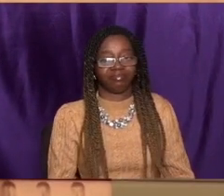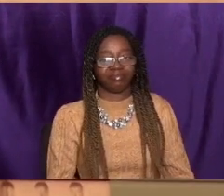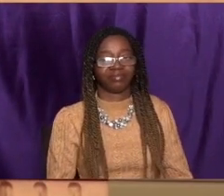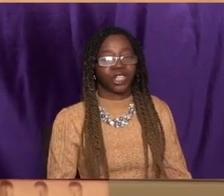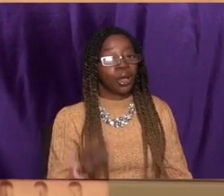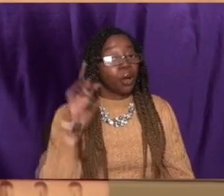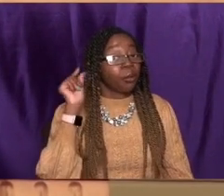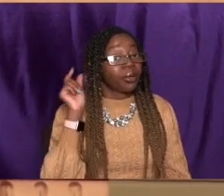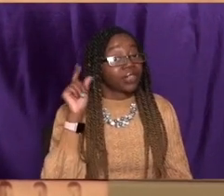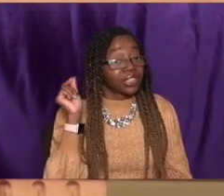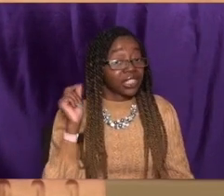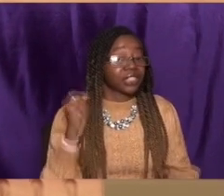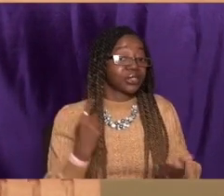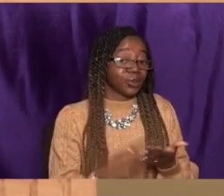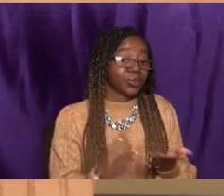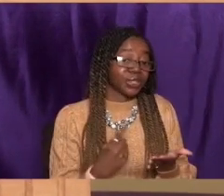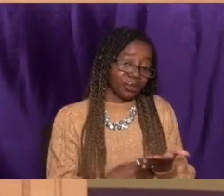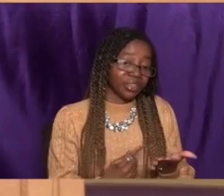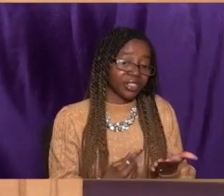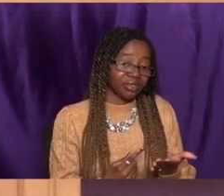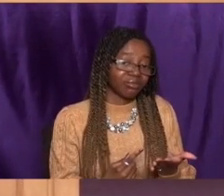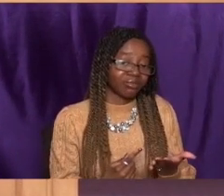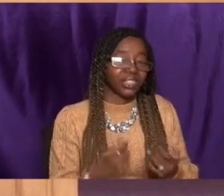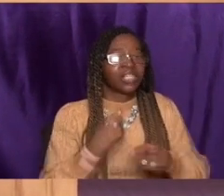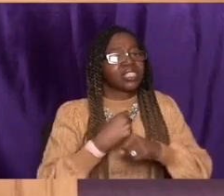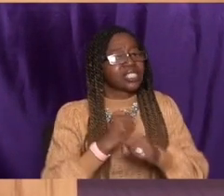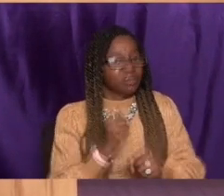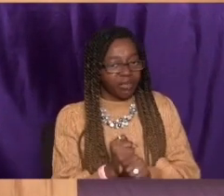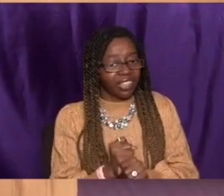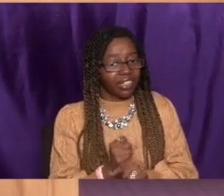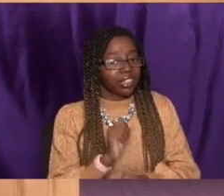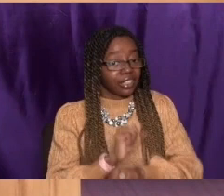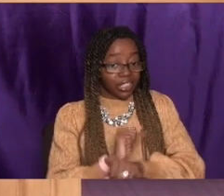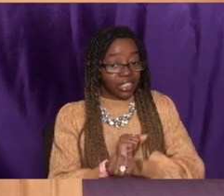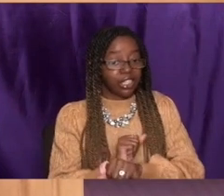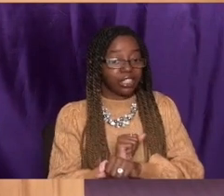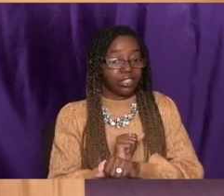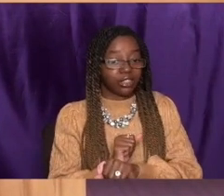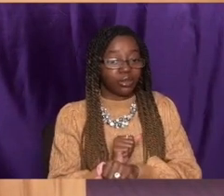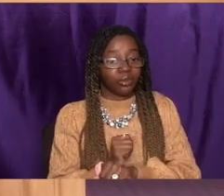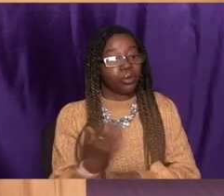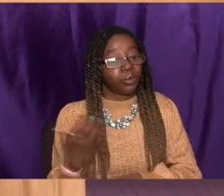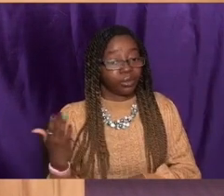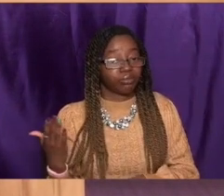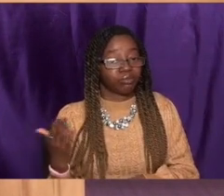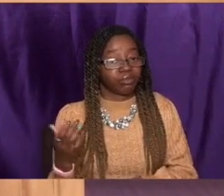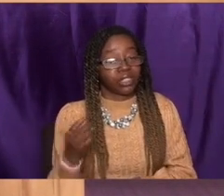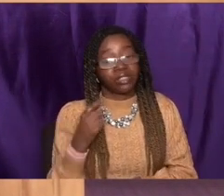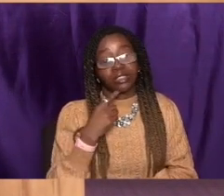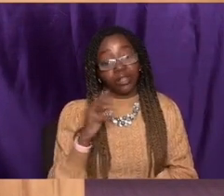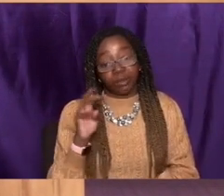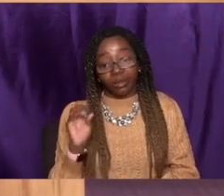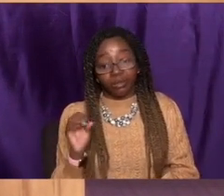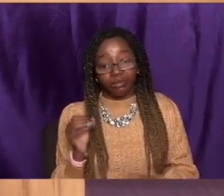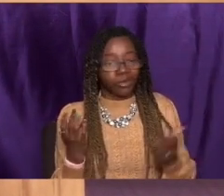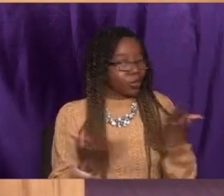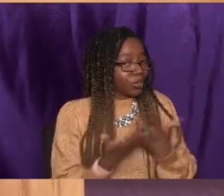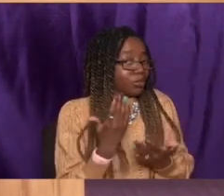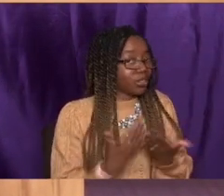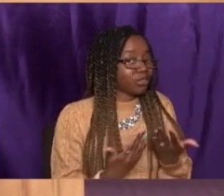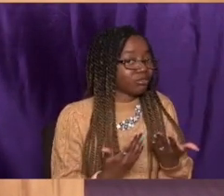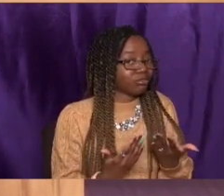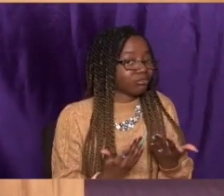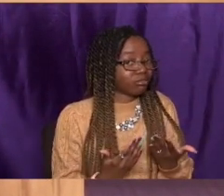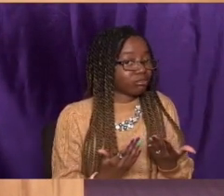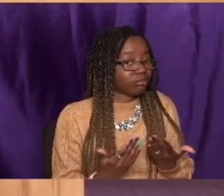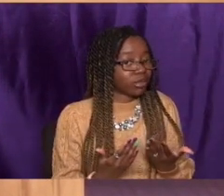Moses has to do something to make this whole thing work. God says, Mo, what's that in your hand? Now,